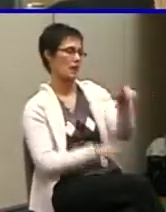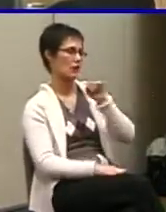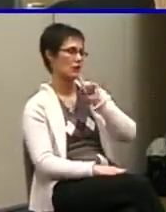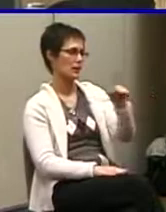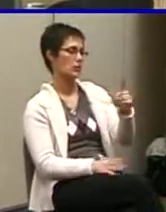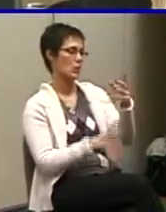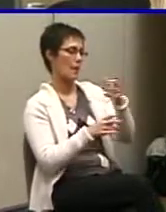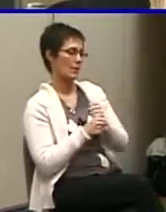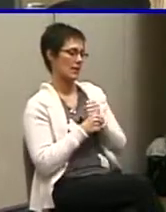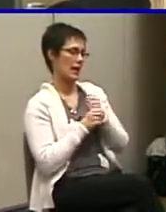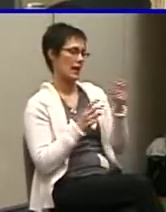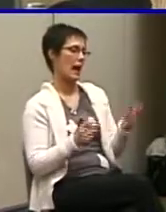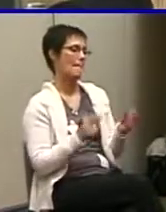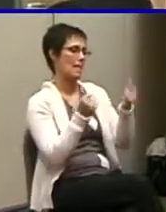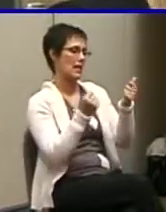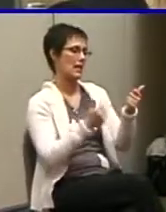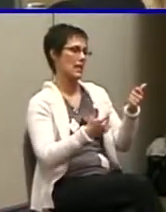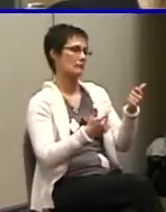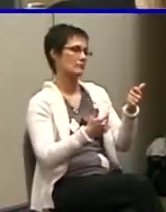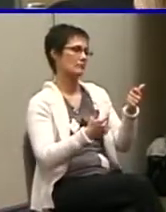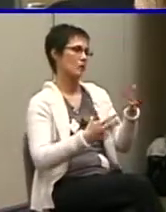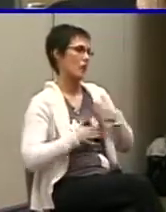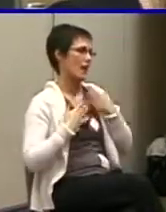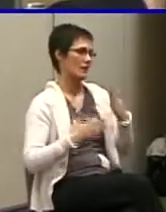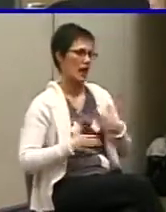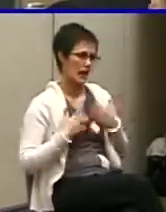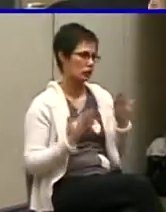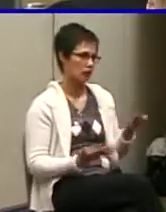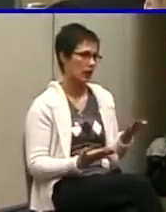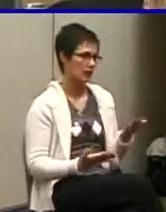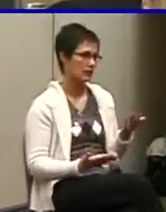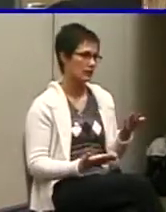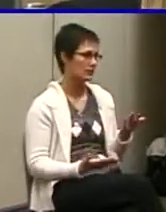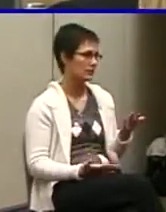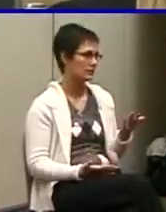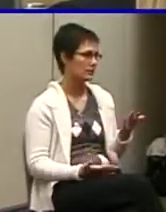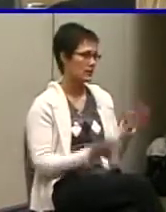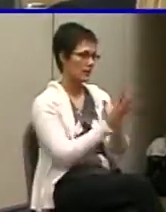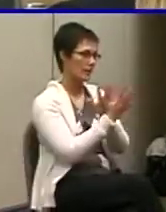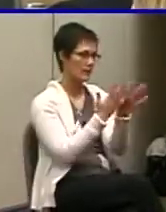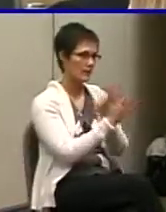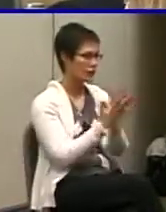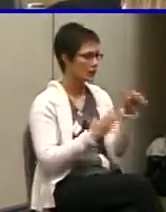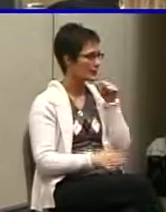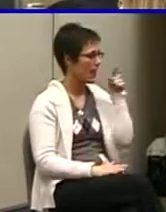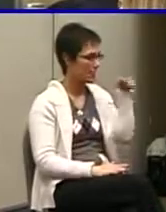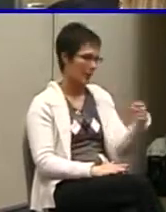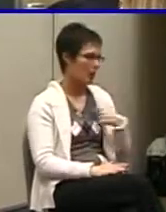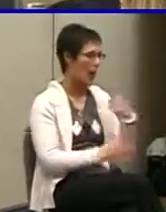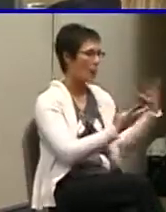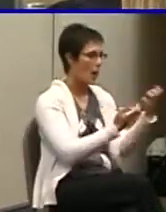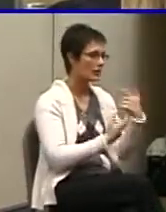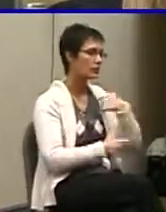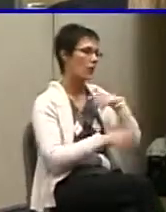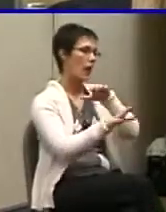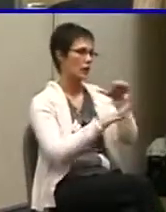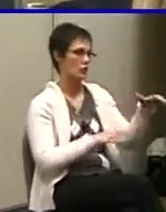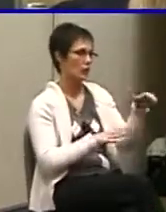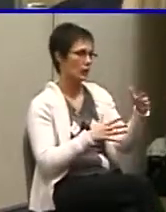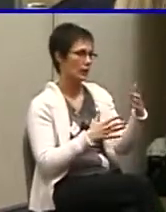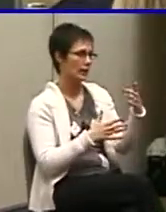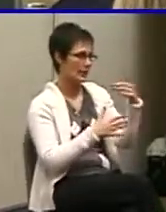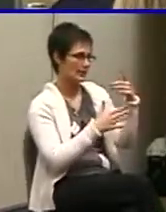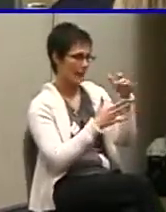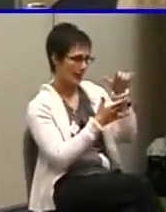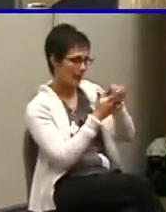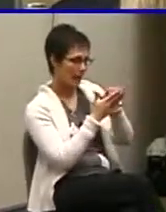mean? Based on, the impulsivity. In other words, I've got, the filter's not there, boom, I want this, I do it this way or whatever. Is that kind of